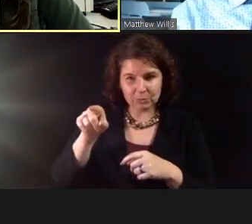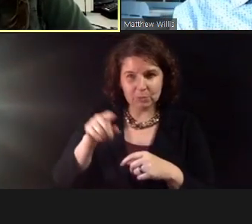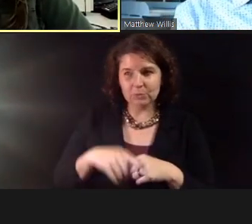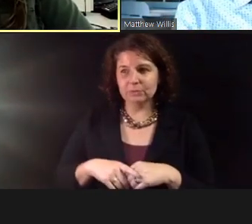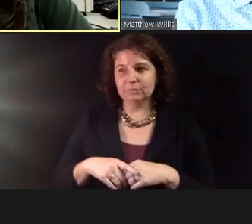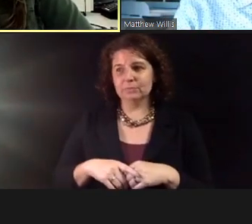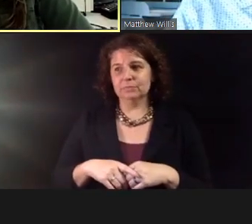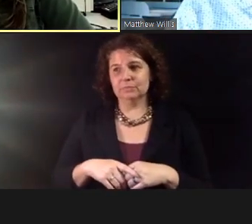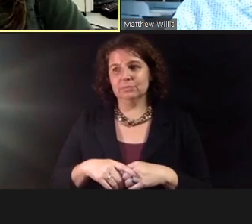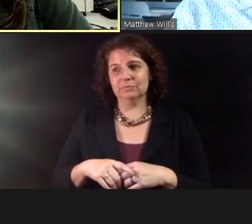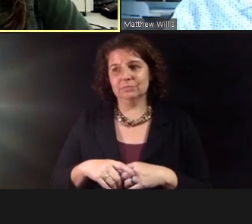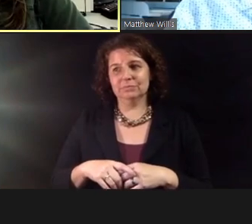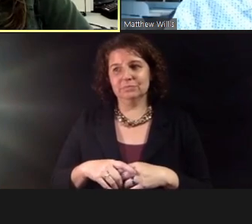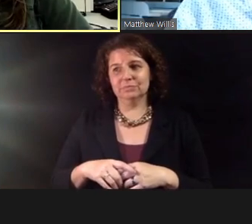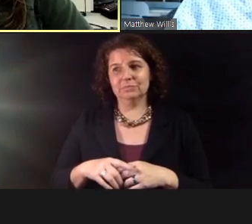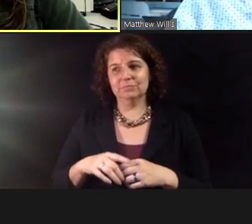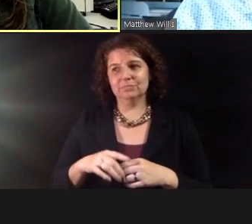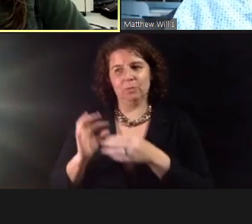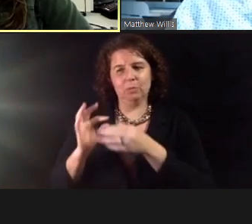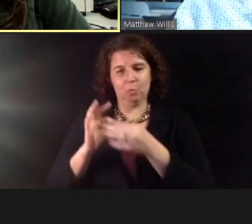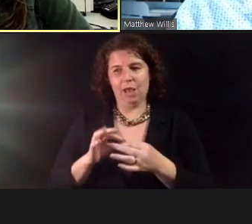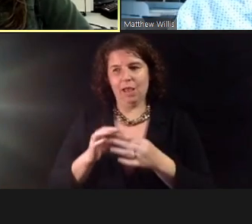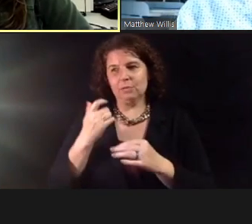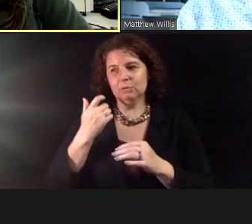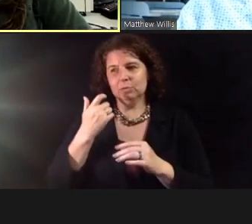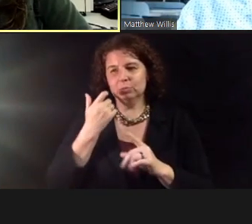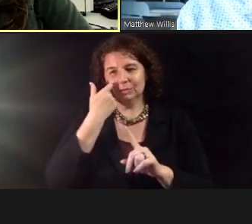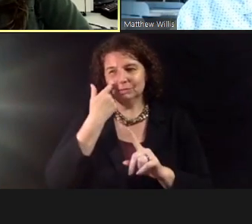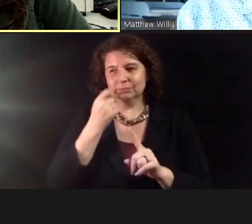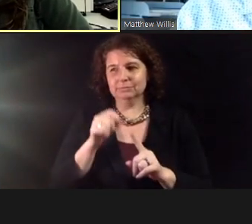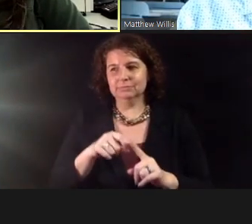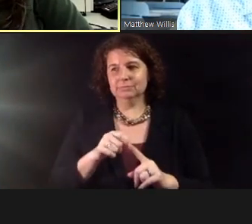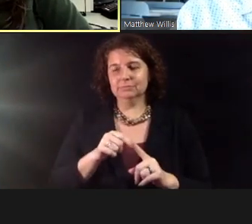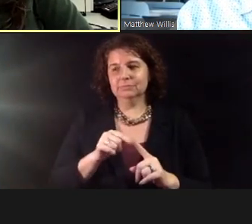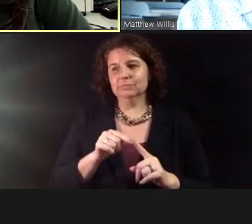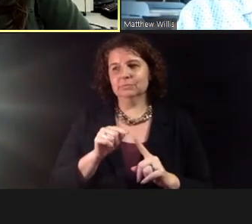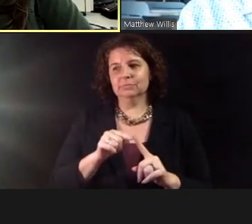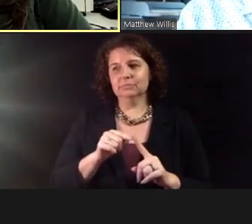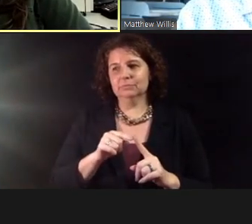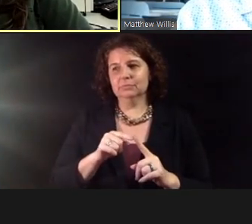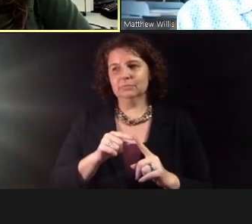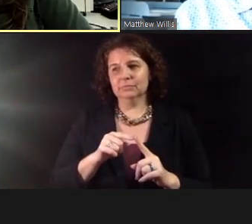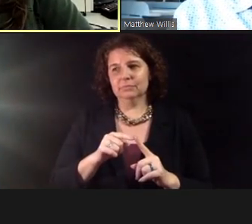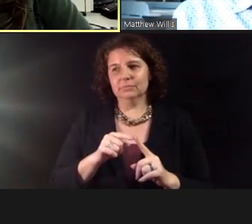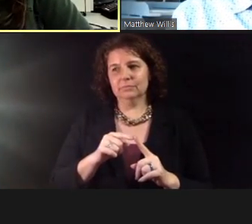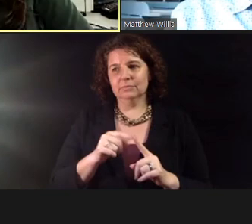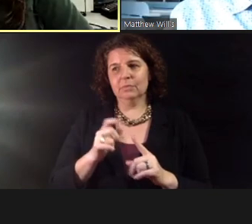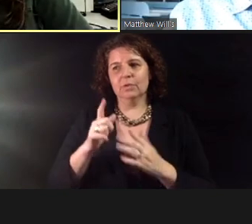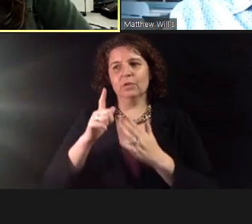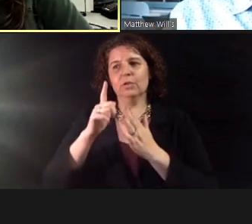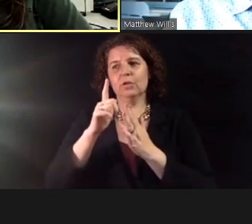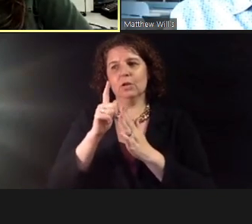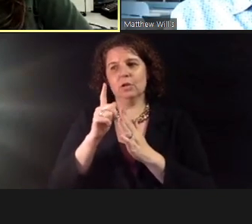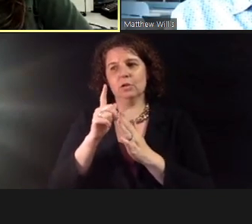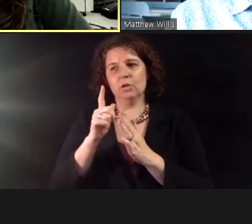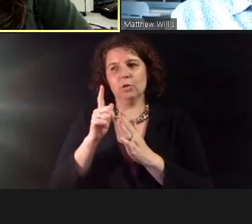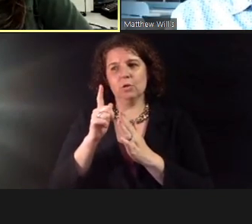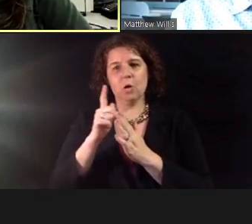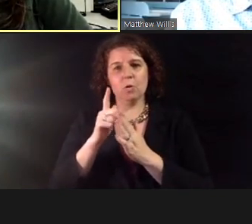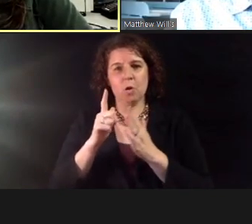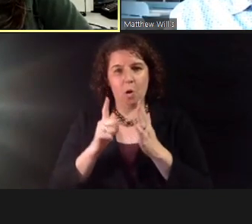it relates to the ordinance that was adopted by the Marin County Board of Supervisors on